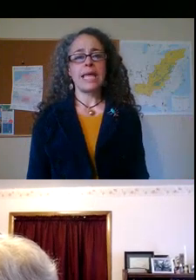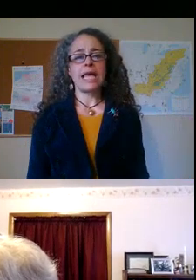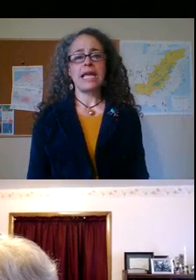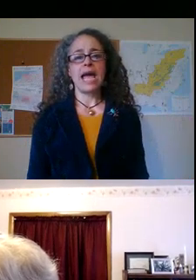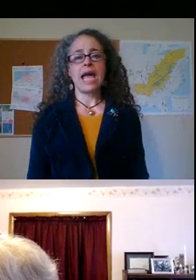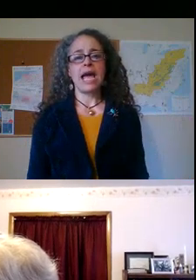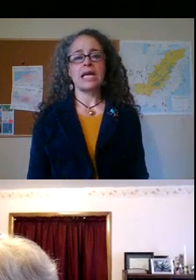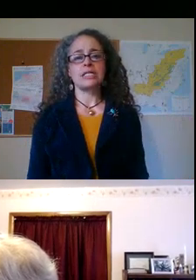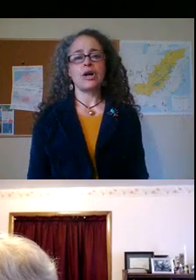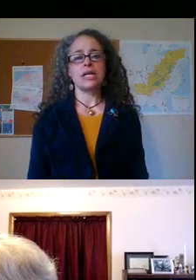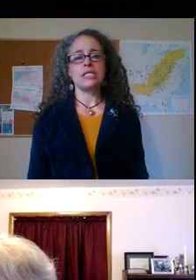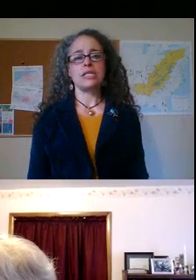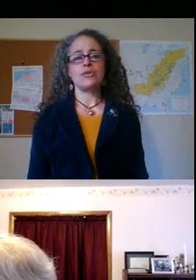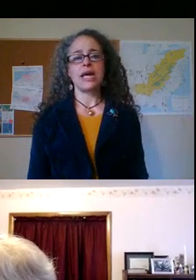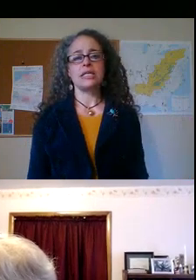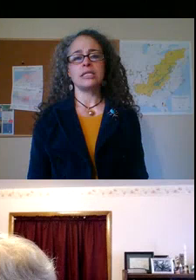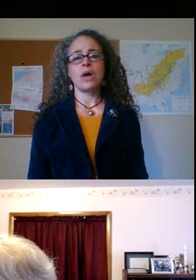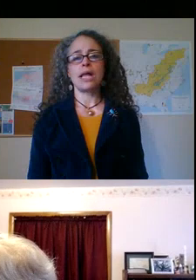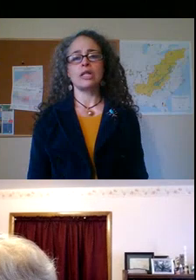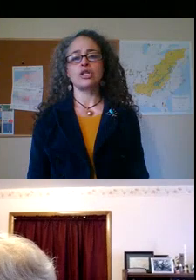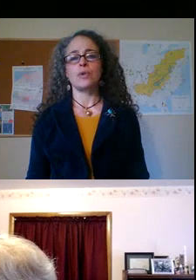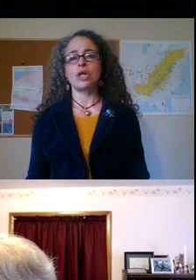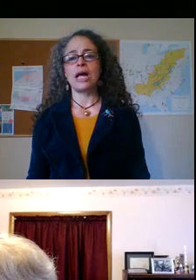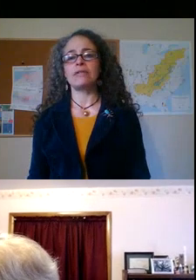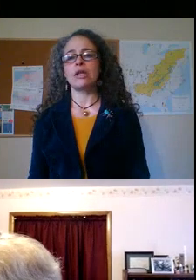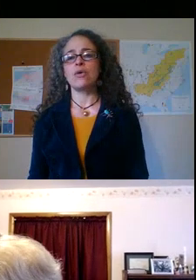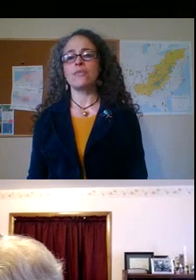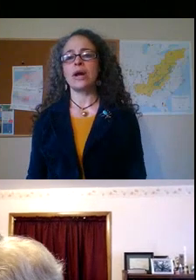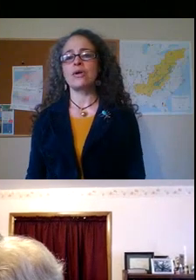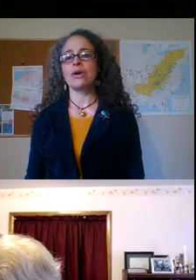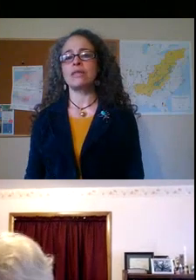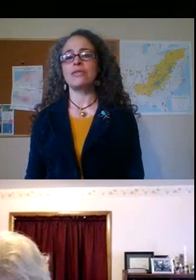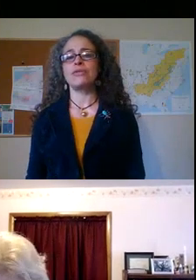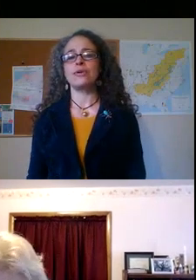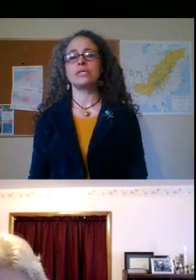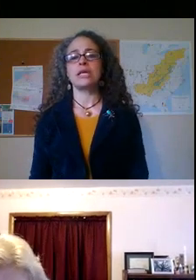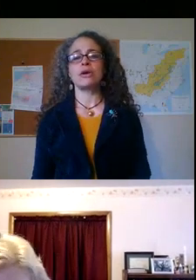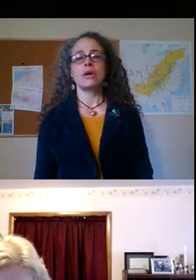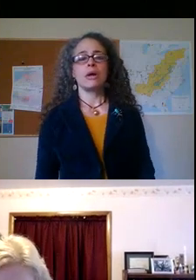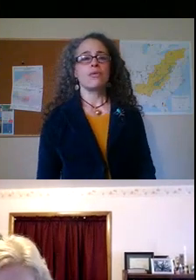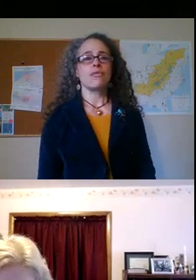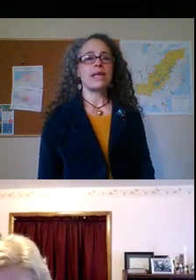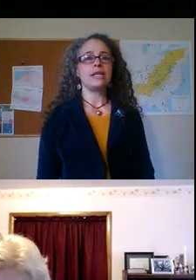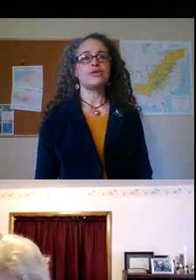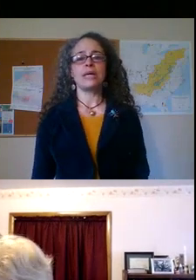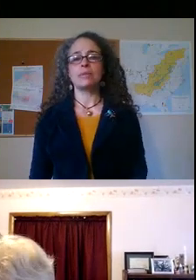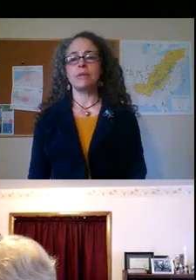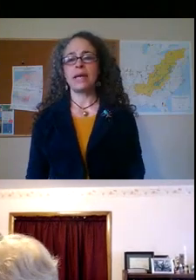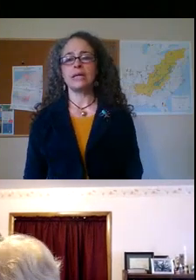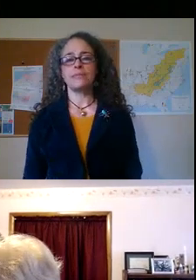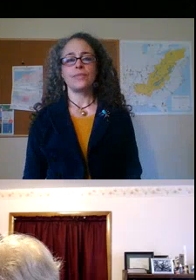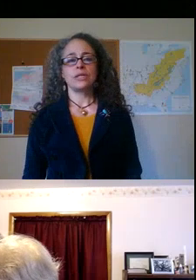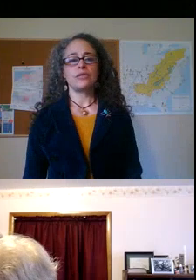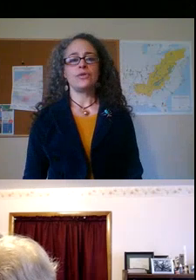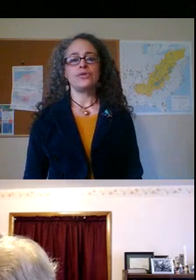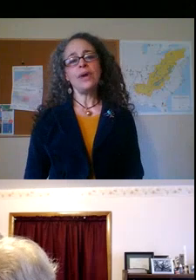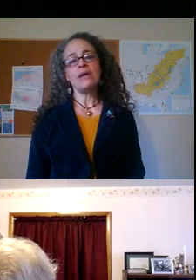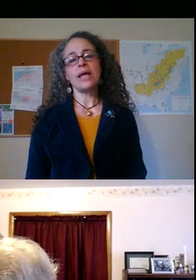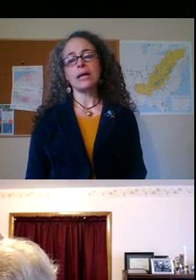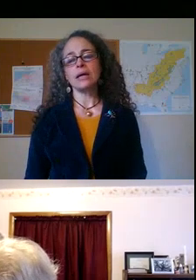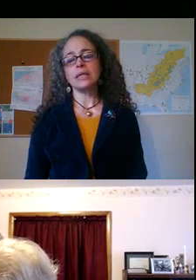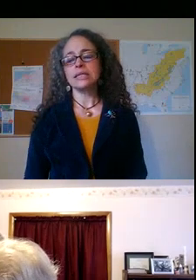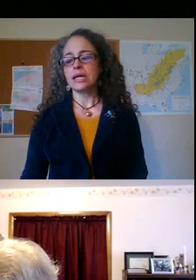Let's see, planning and R&D grants, while eligible, have lower priority than those that are ready to implement. So